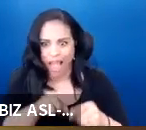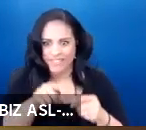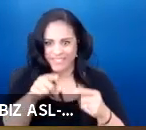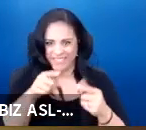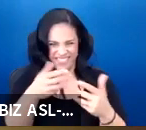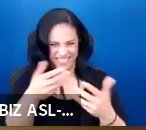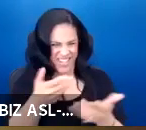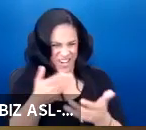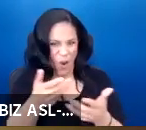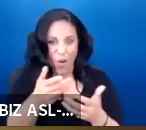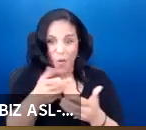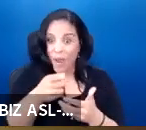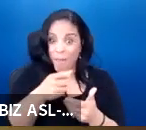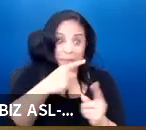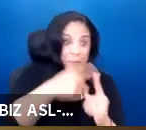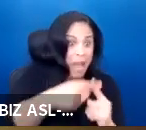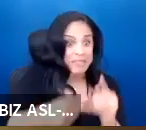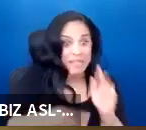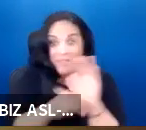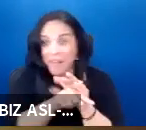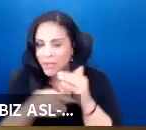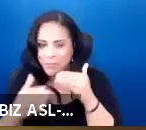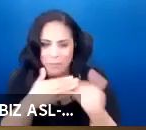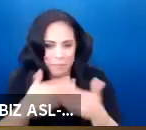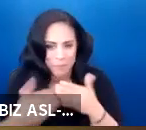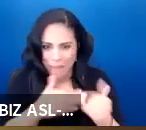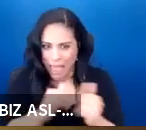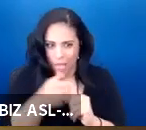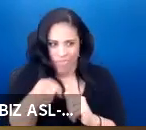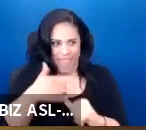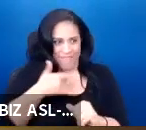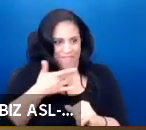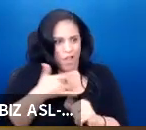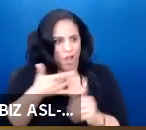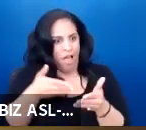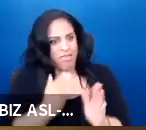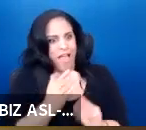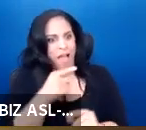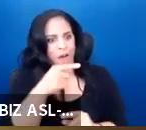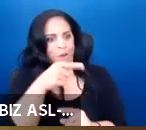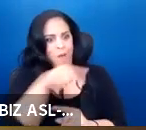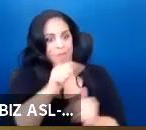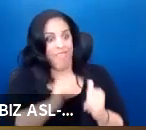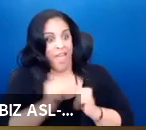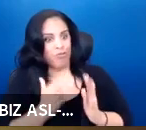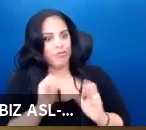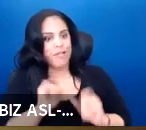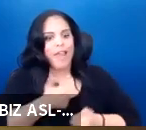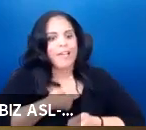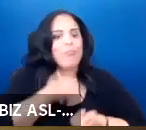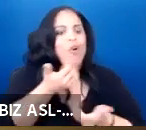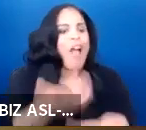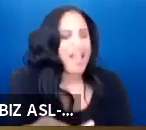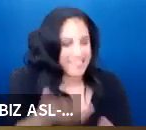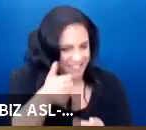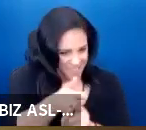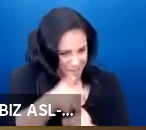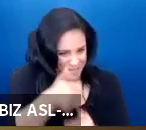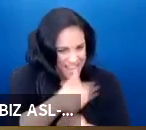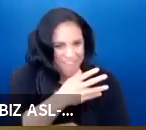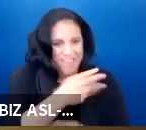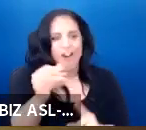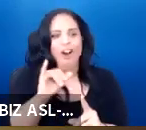you're doing, either positively or negatively, however they feel, and allow you to express yourself and alter your